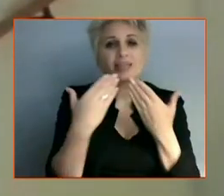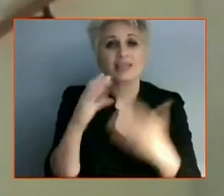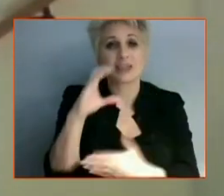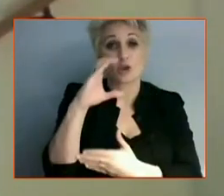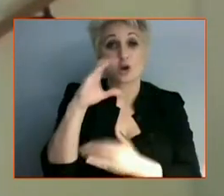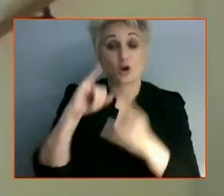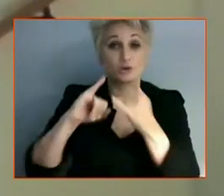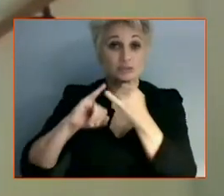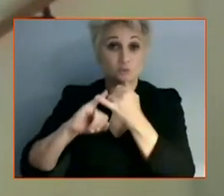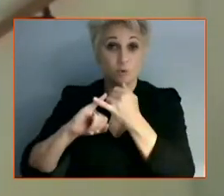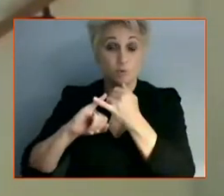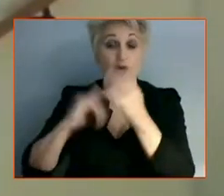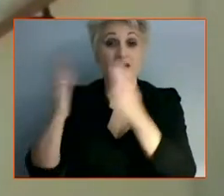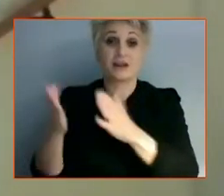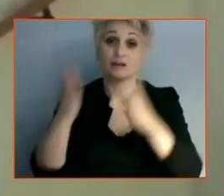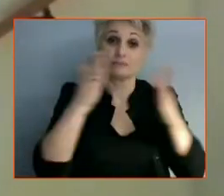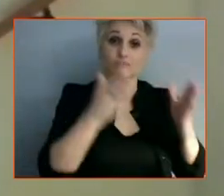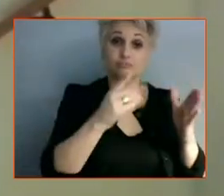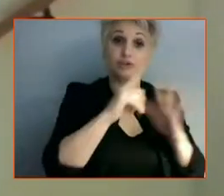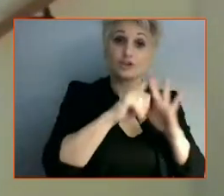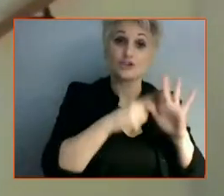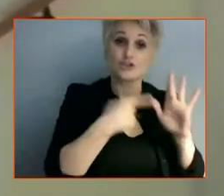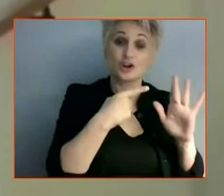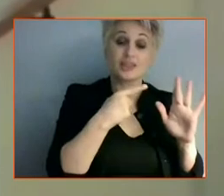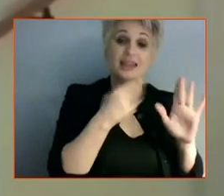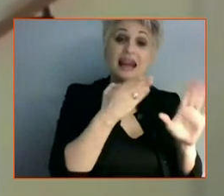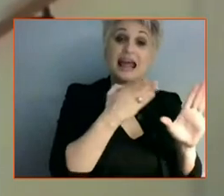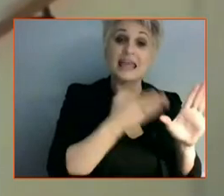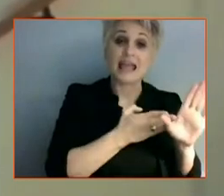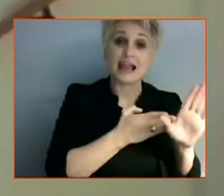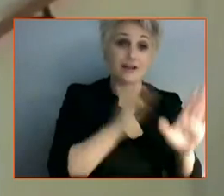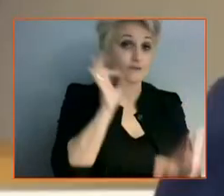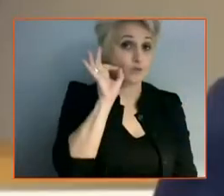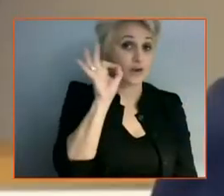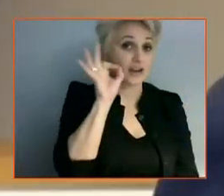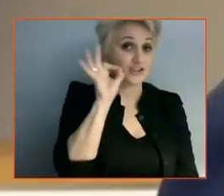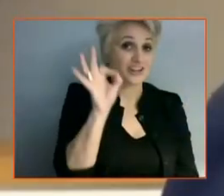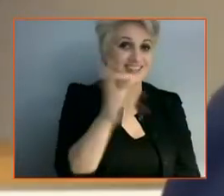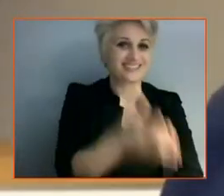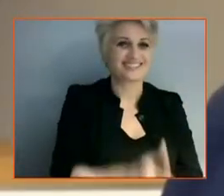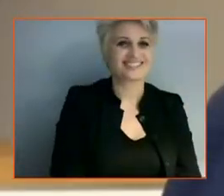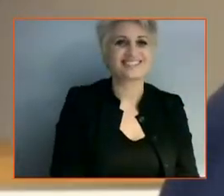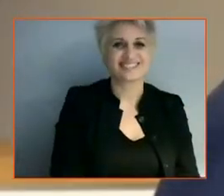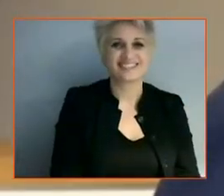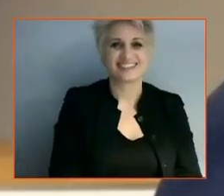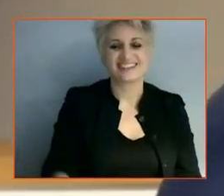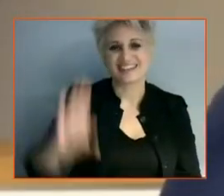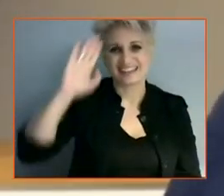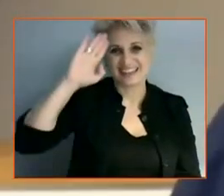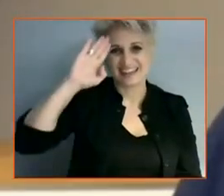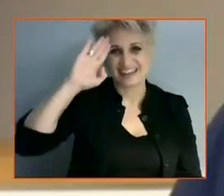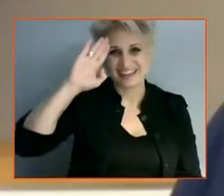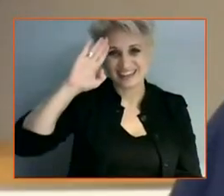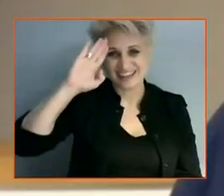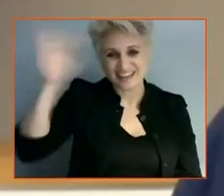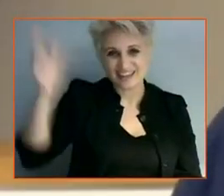go now to Jonathan Young from National. Kia ora koutou. Thank you, Miriama, and Enon and